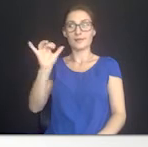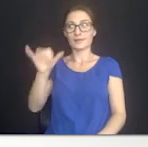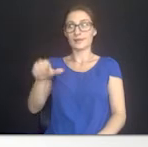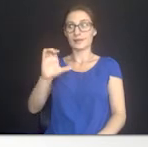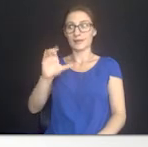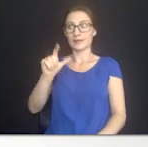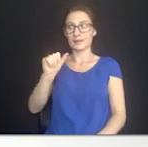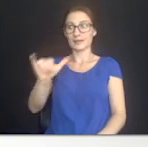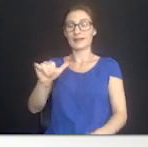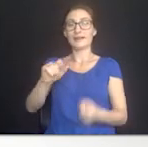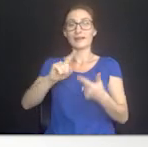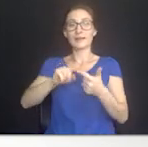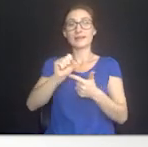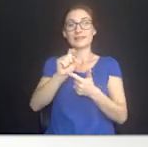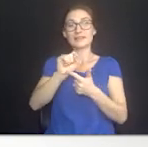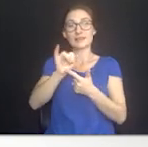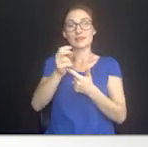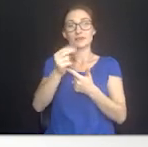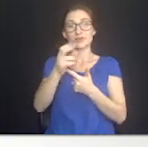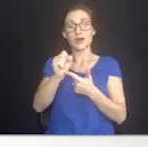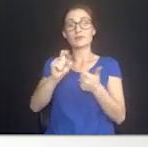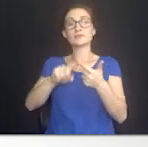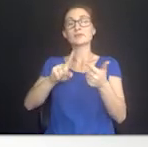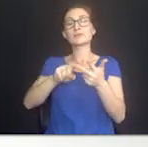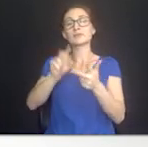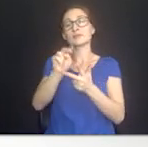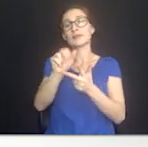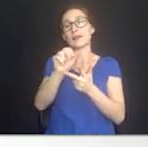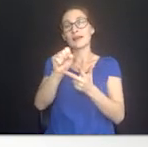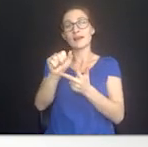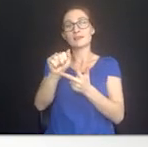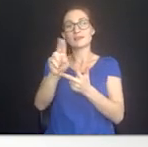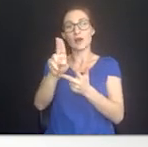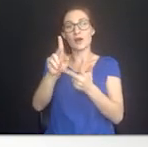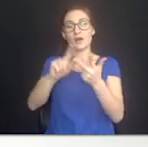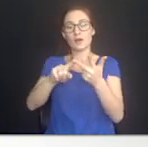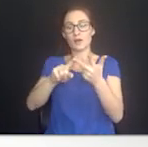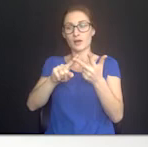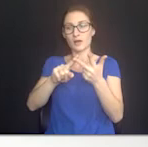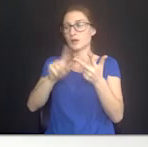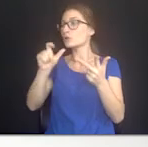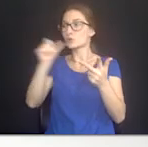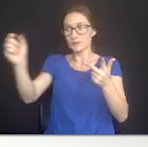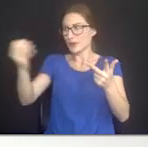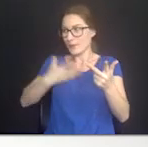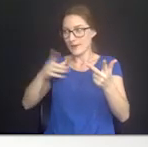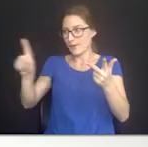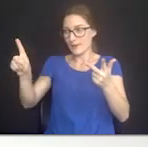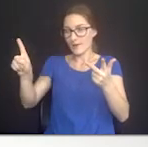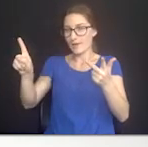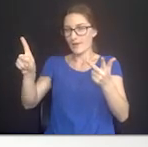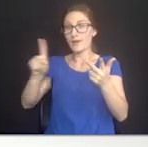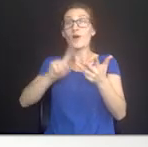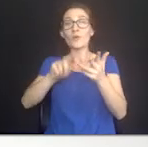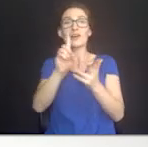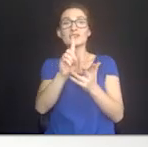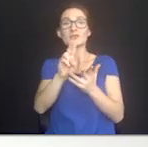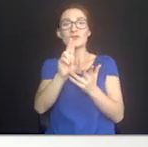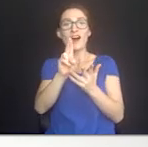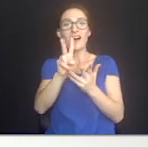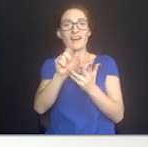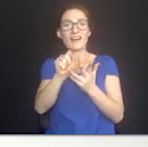which is Clay, St. John's, Nassau. Wait, don't tell me. I'm